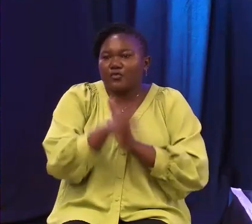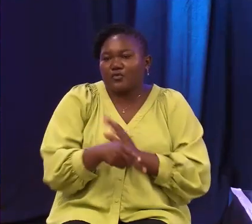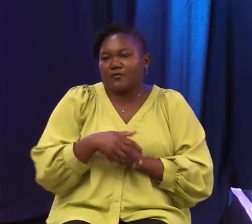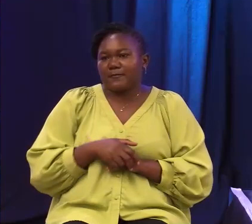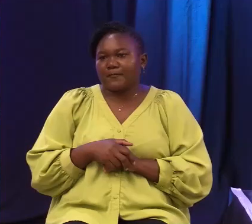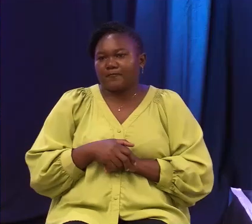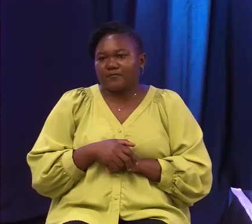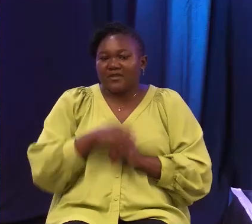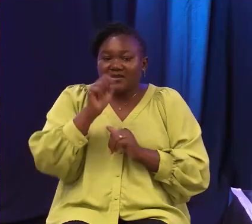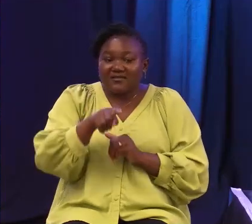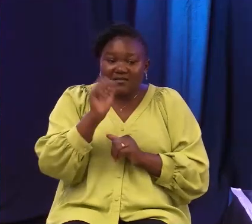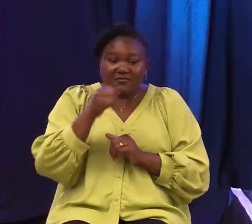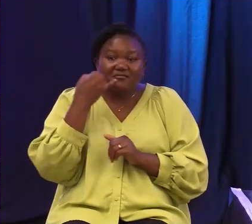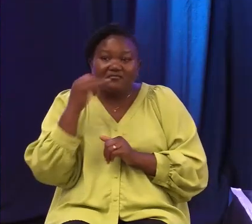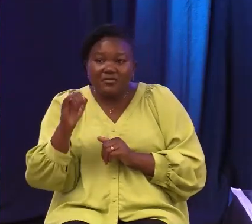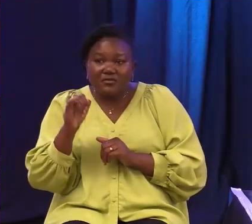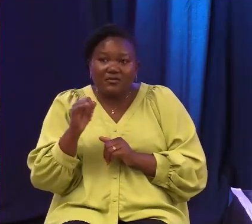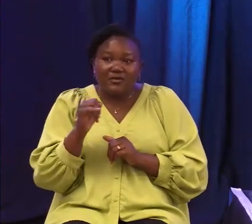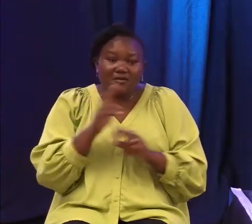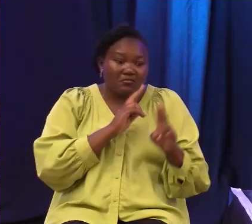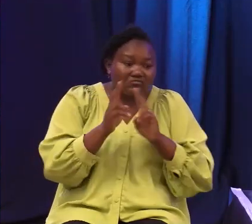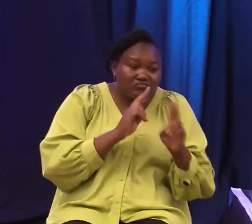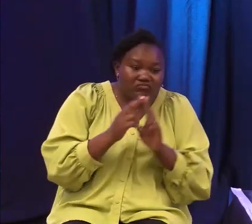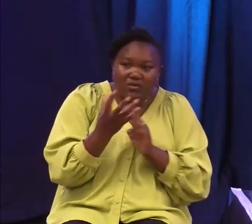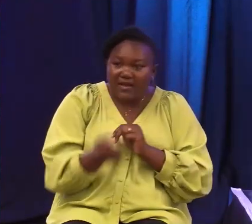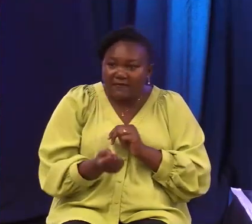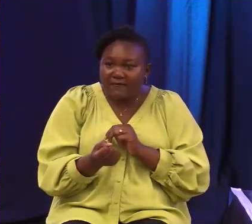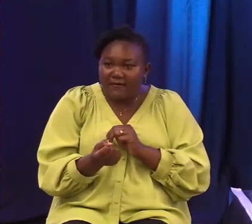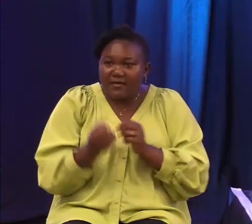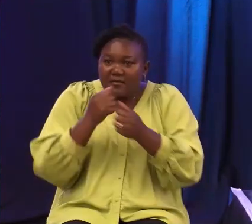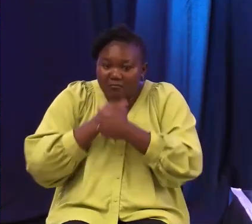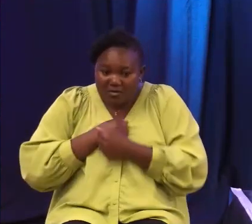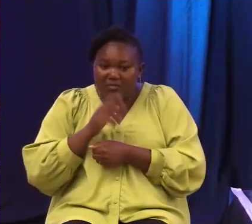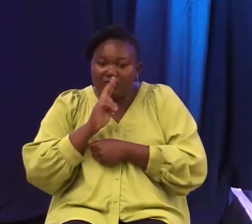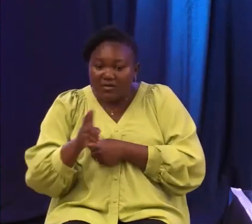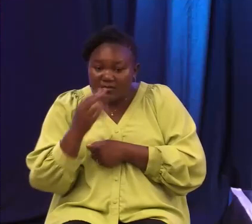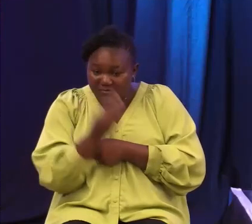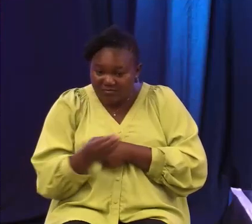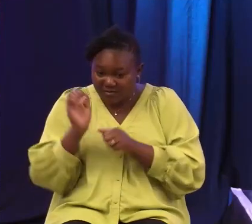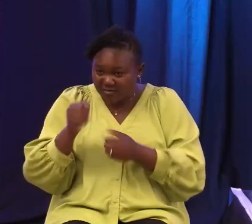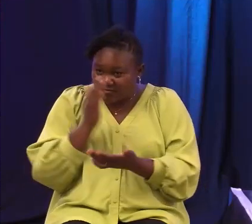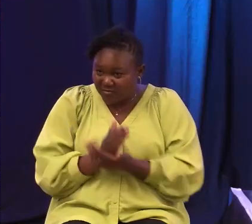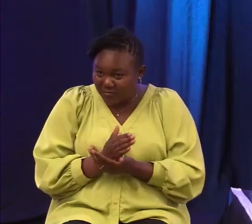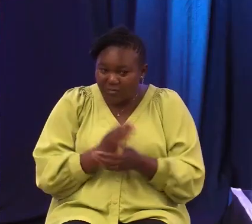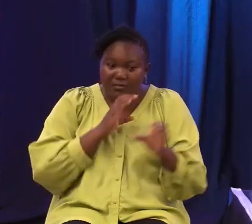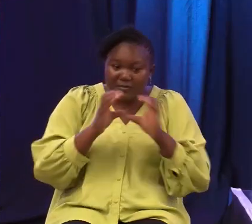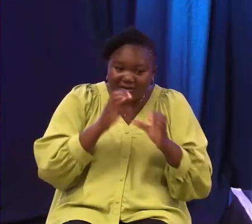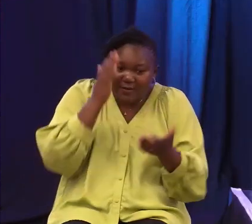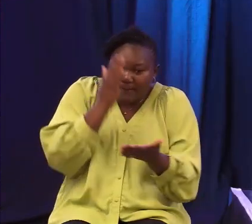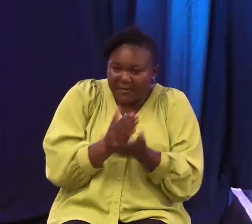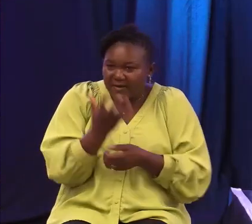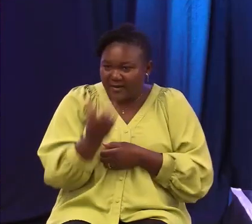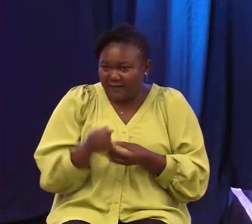Are they informed? Do they inform each other? Do they inform their children? Is there a communication going on in